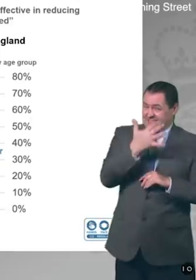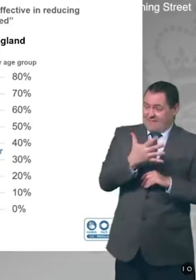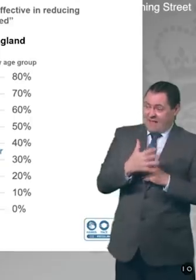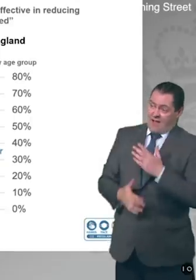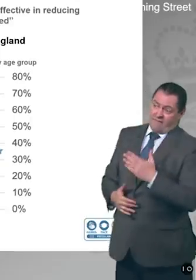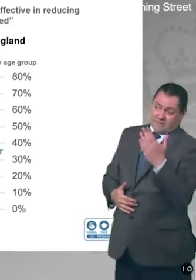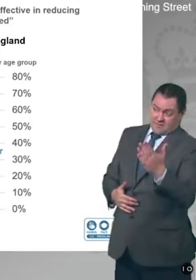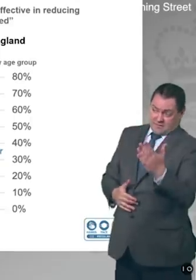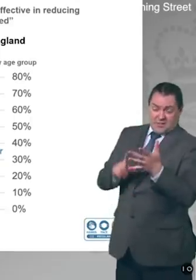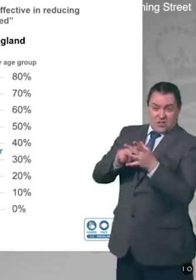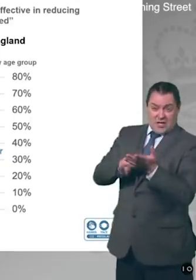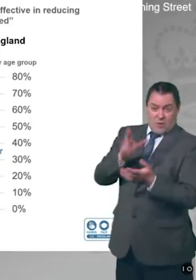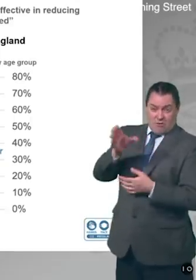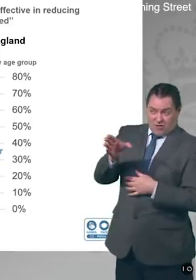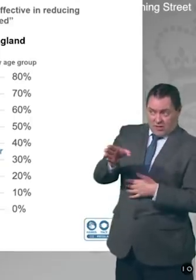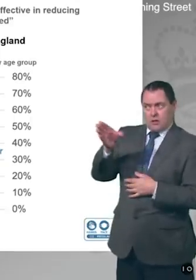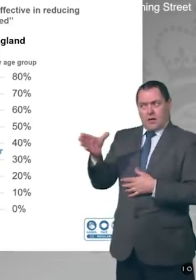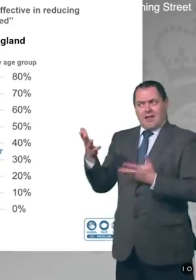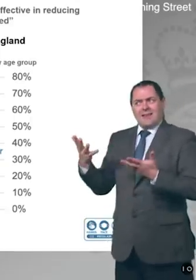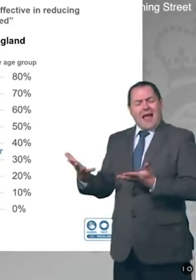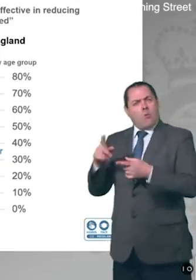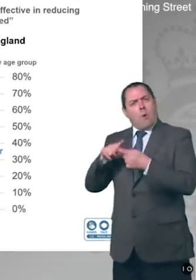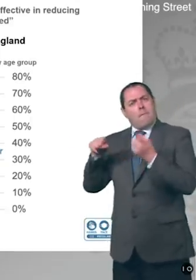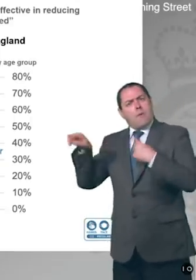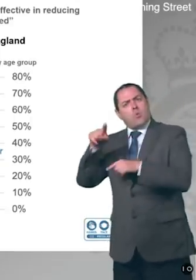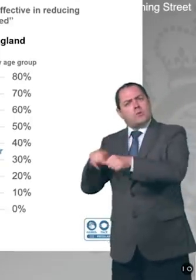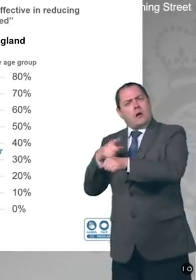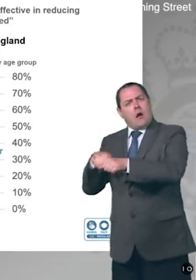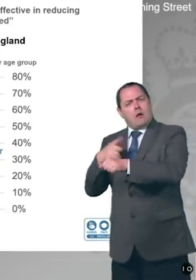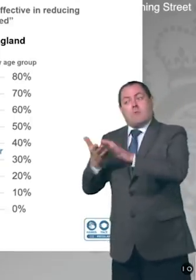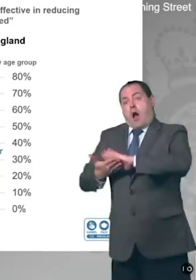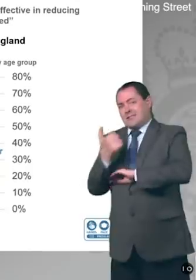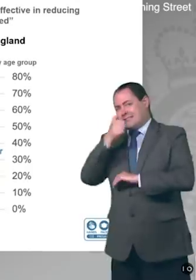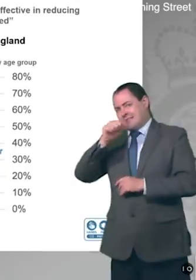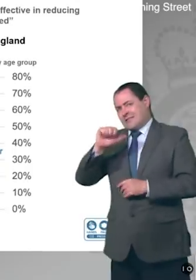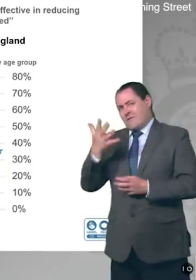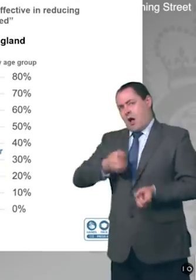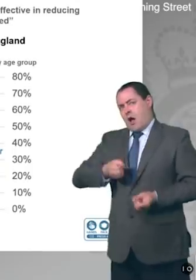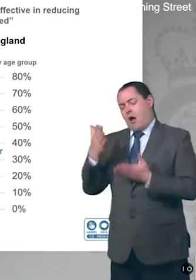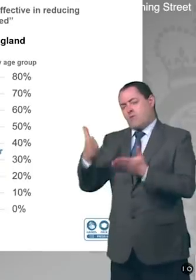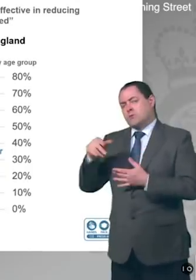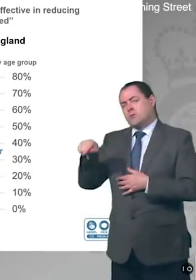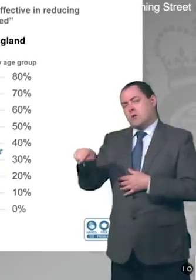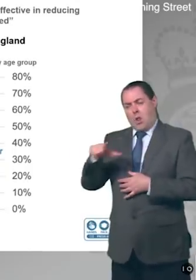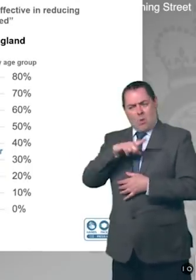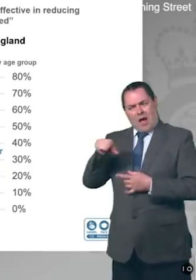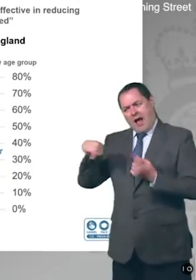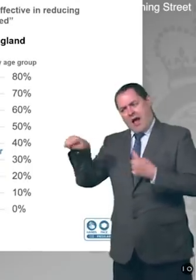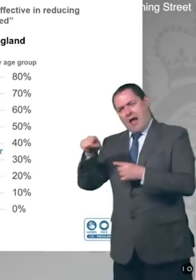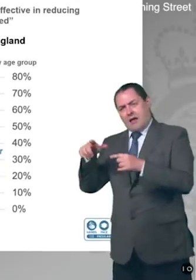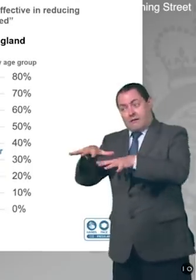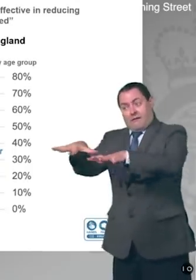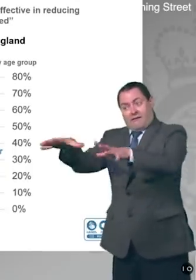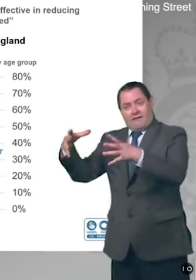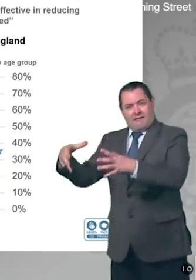into hospital are now from younger groups, under 65, partly because this is the group in which this is spreading, and it always starts off spreading in the